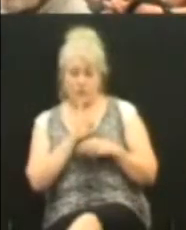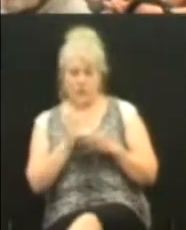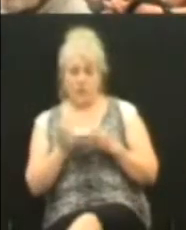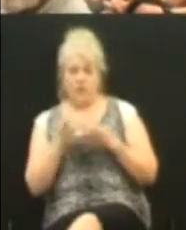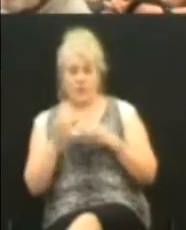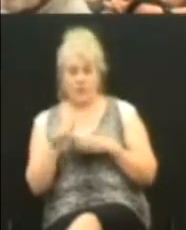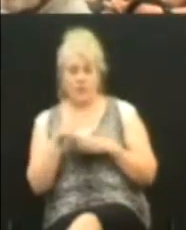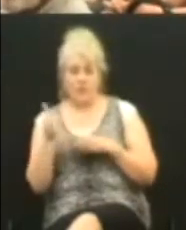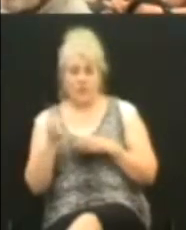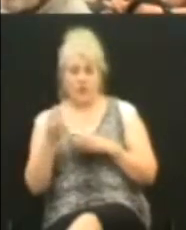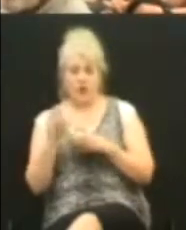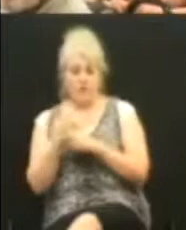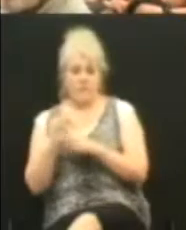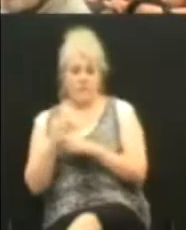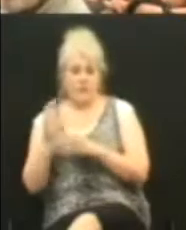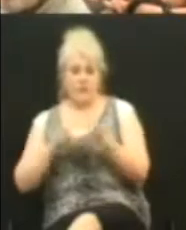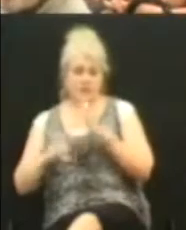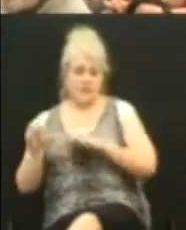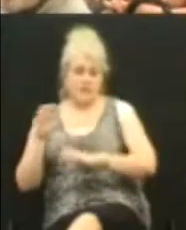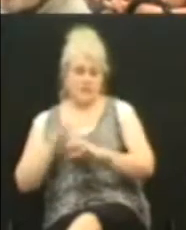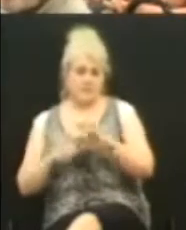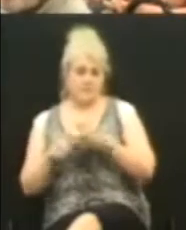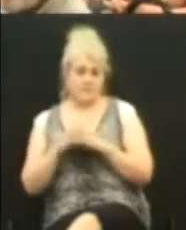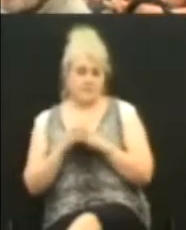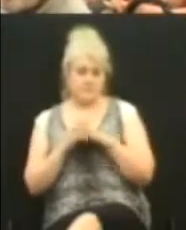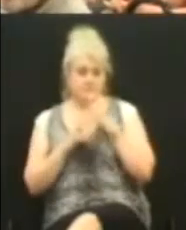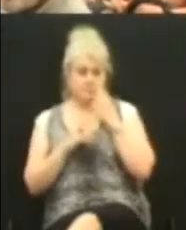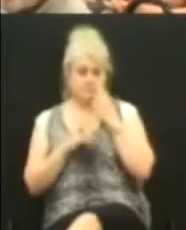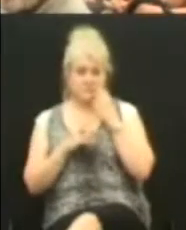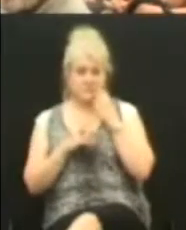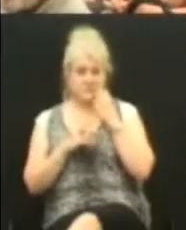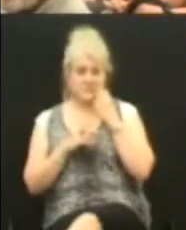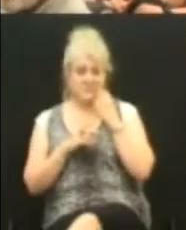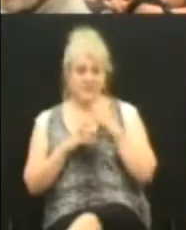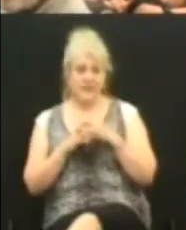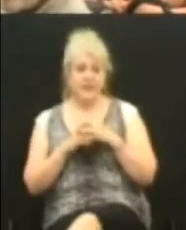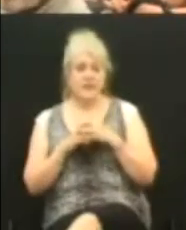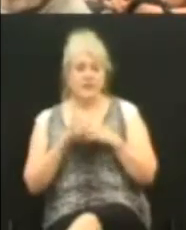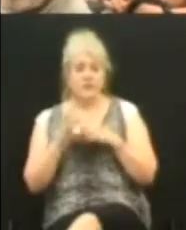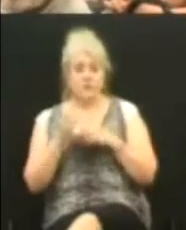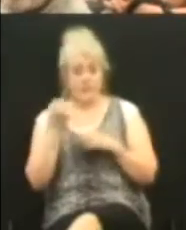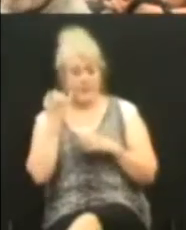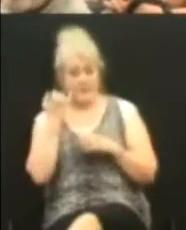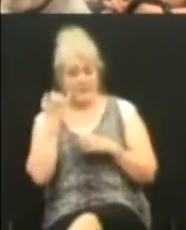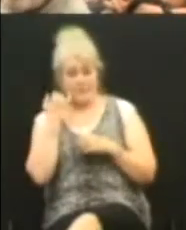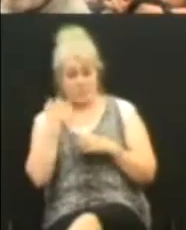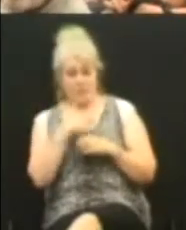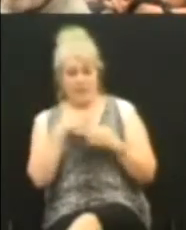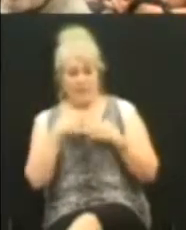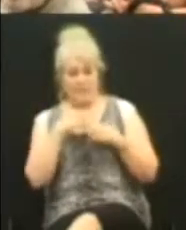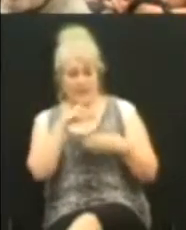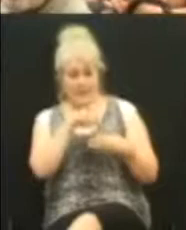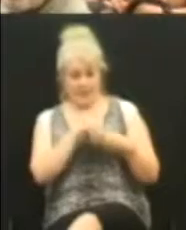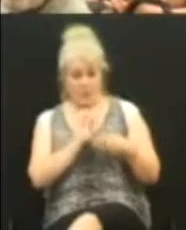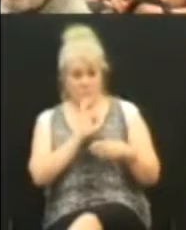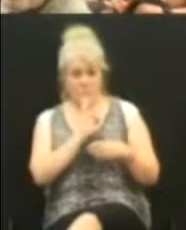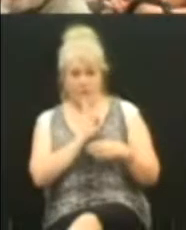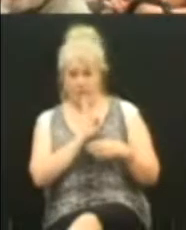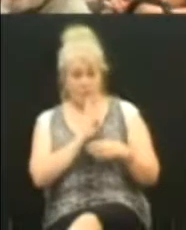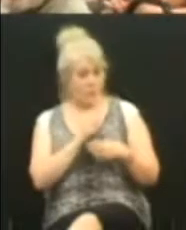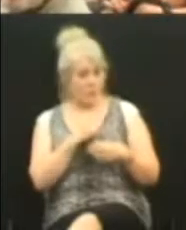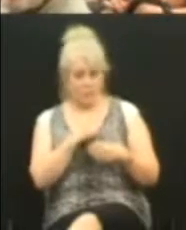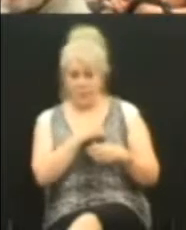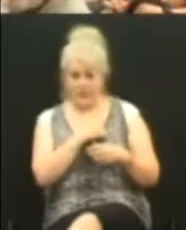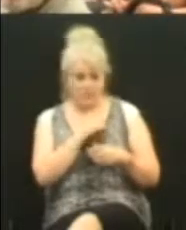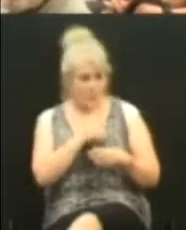invalid as well, considering there are multiple agents that strengthen each other. So having this material in our drinking water makes absolutely no sense, and it is